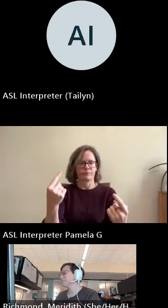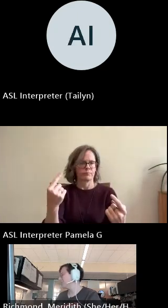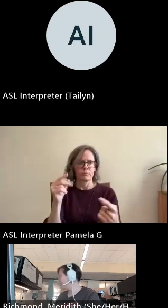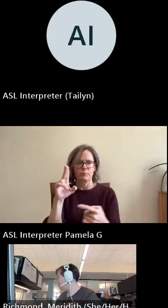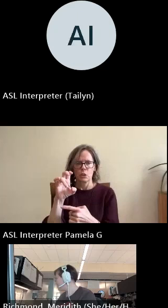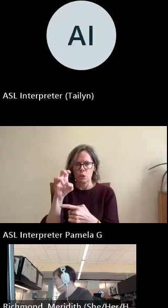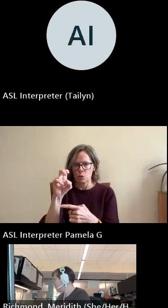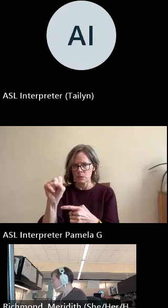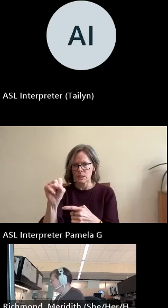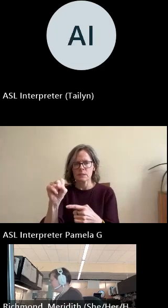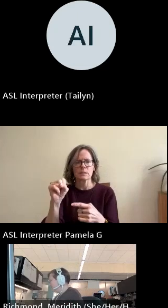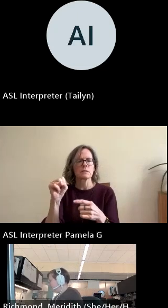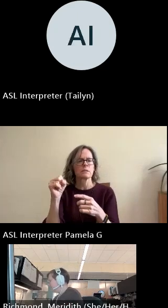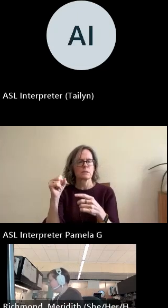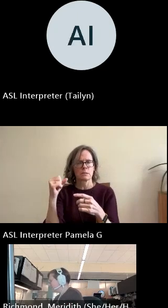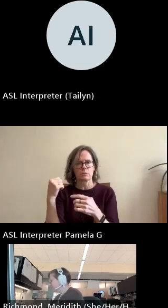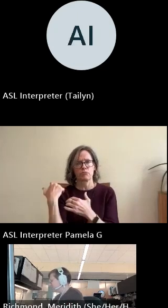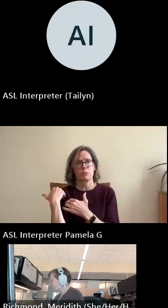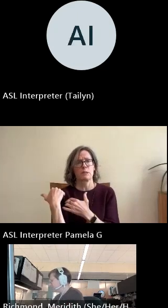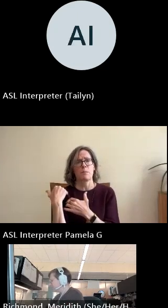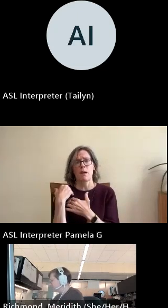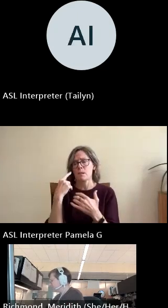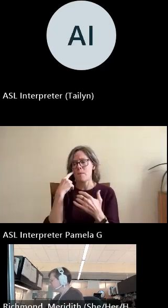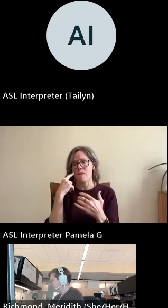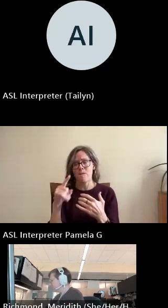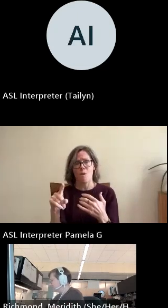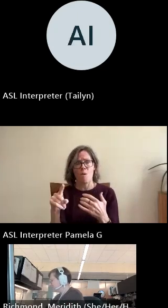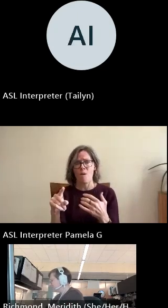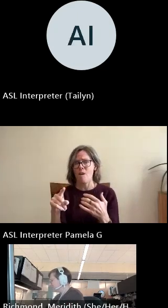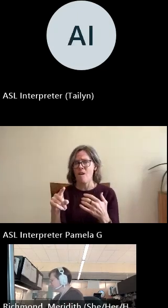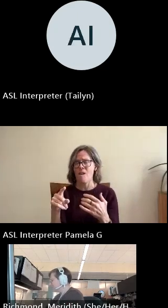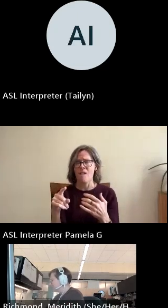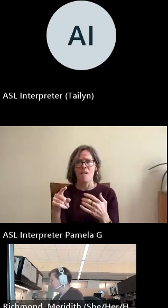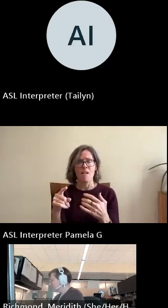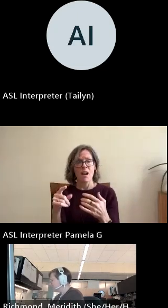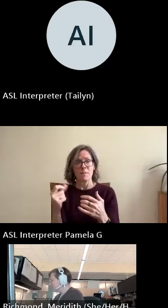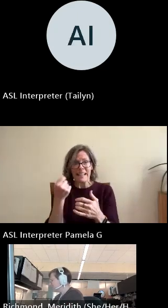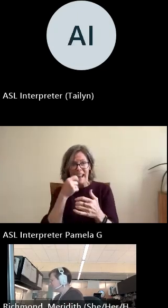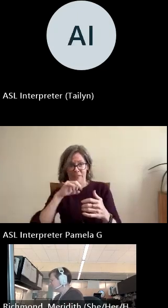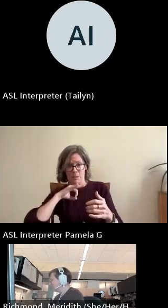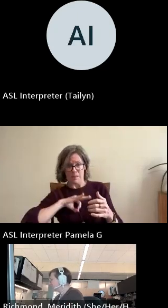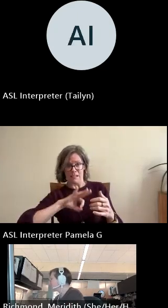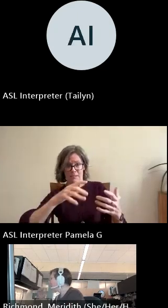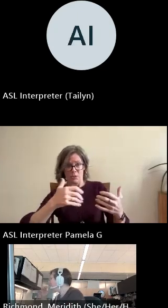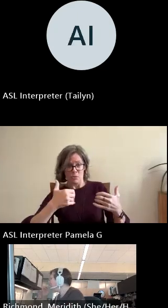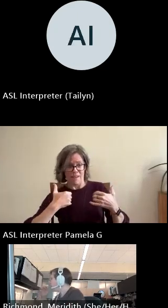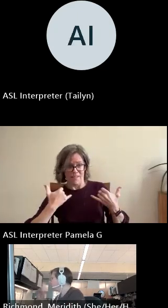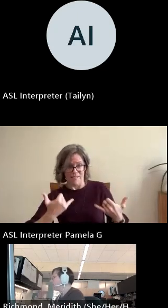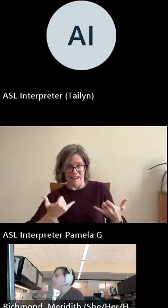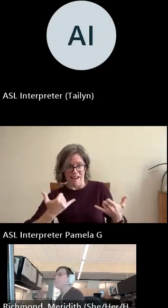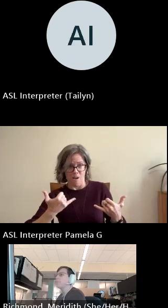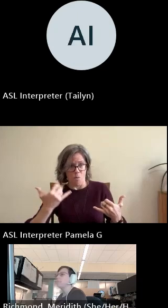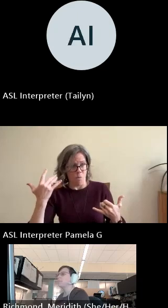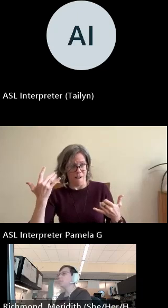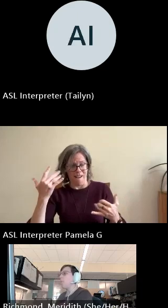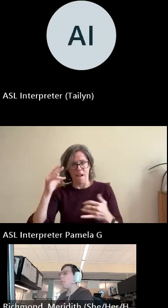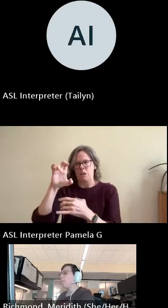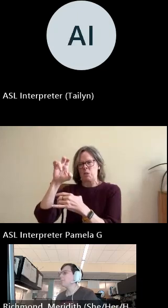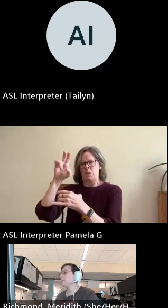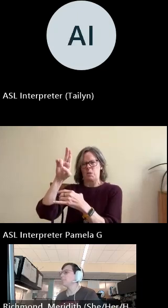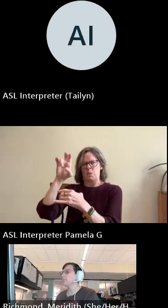been responsible for pretty much every single benefit that you experience as a worker today.